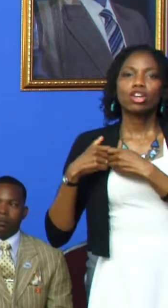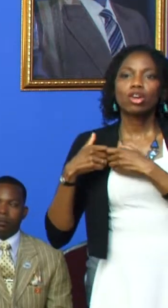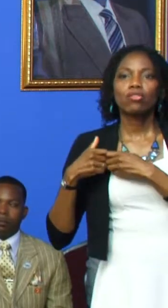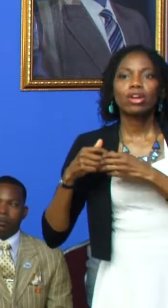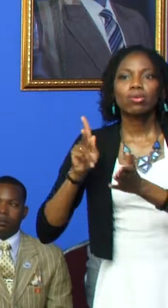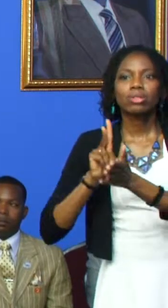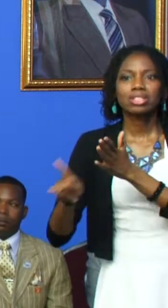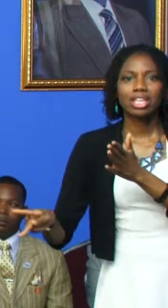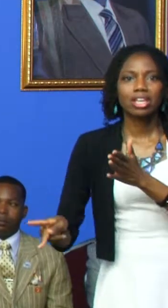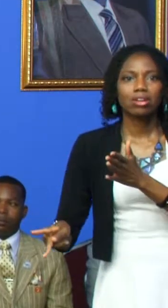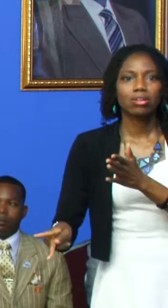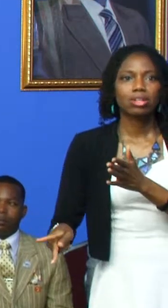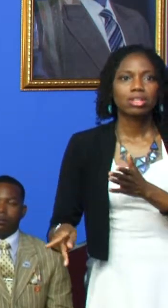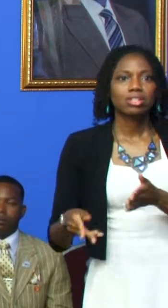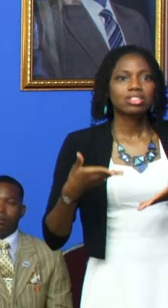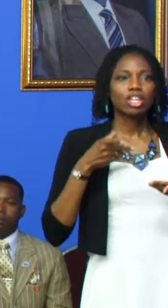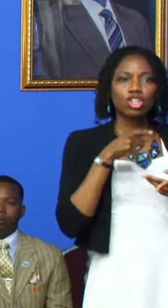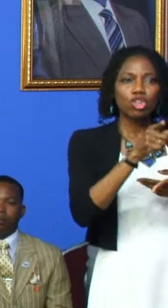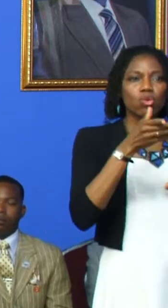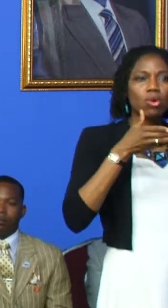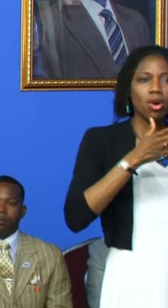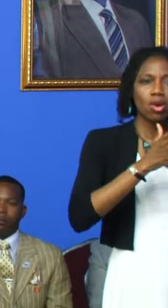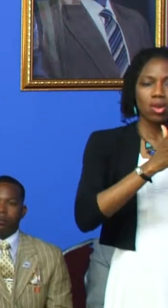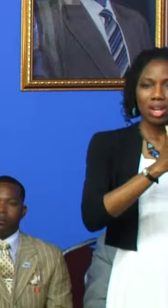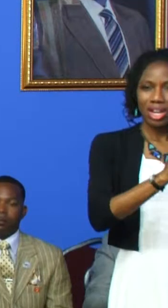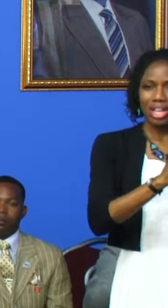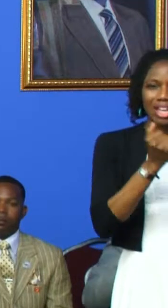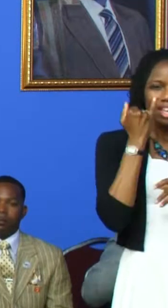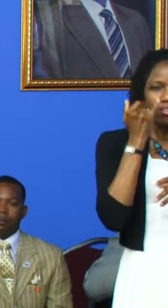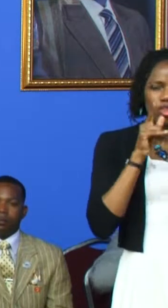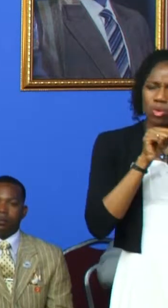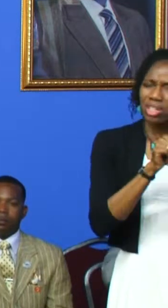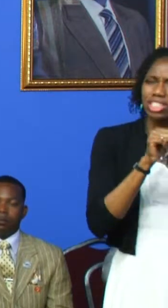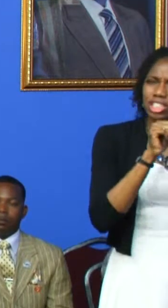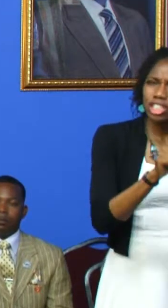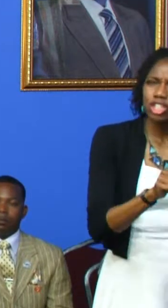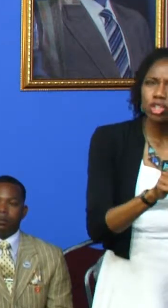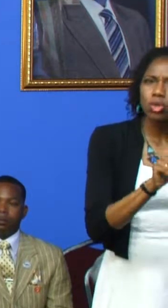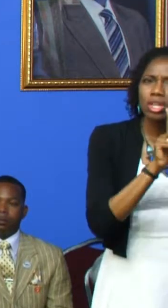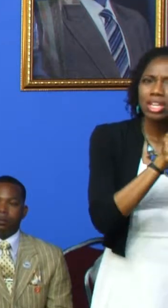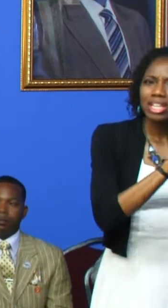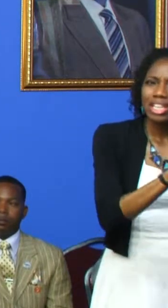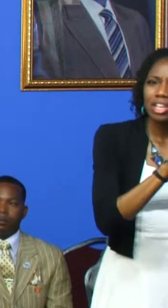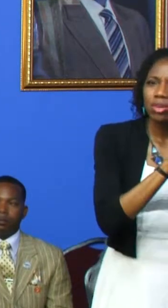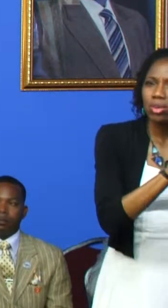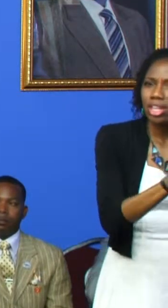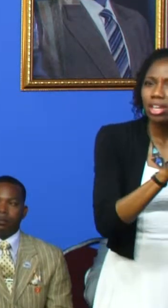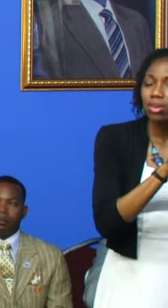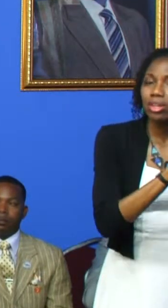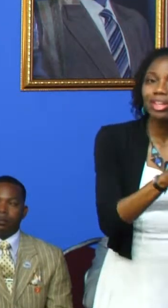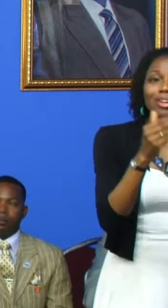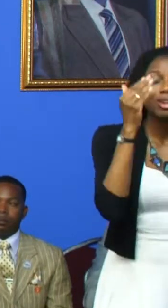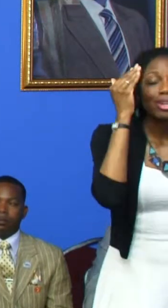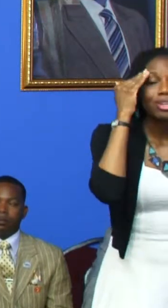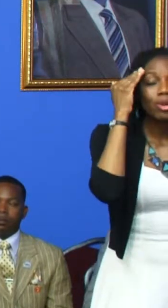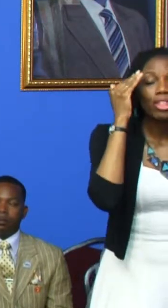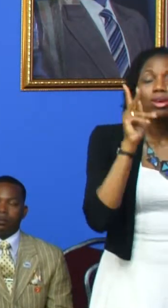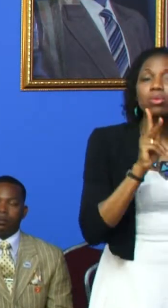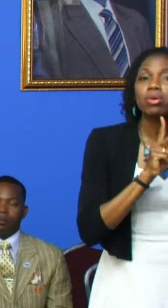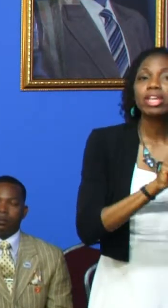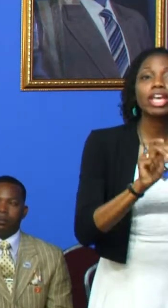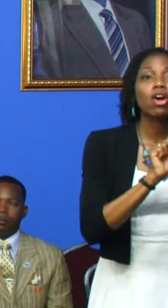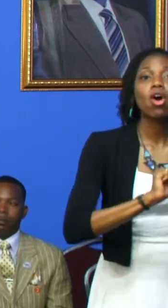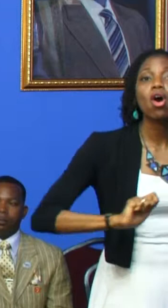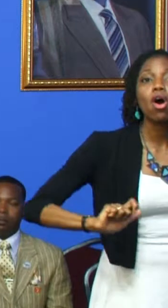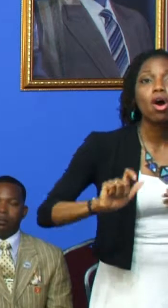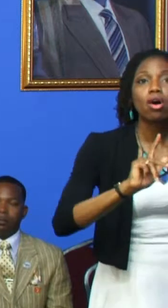go with me. And if you keep doing that, it's going to spill over to everybody. That's